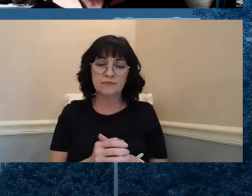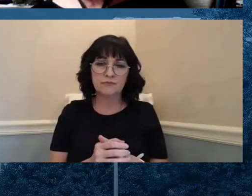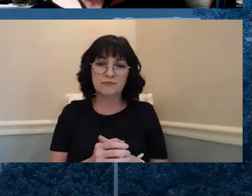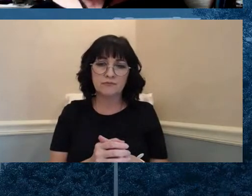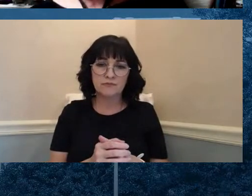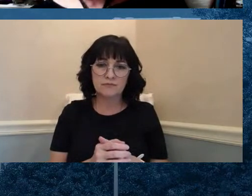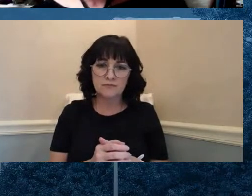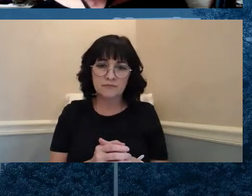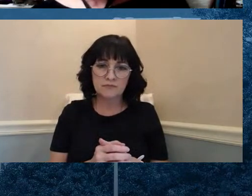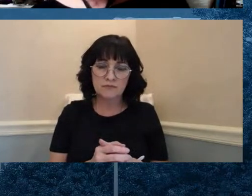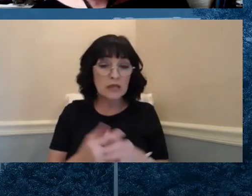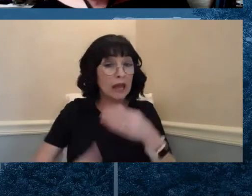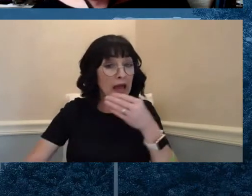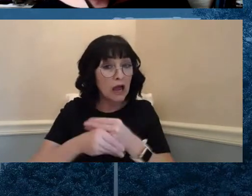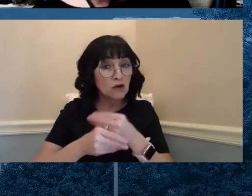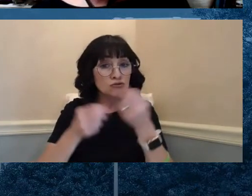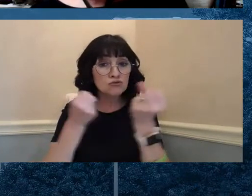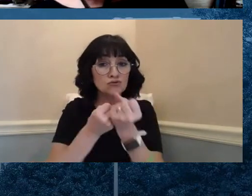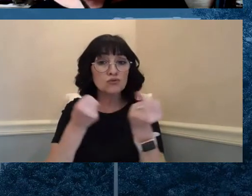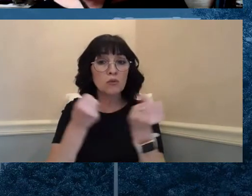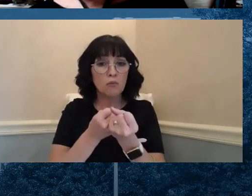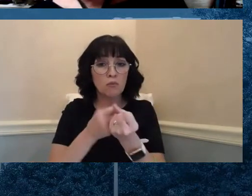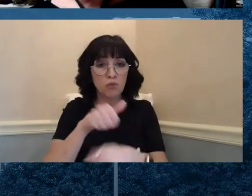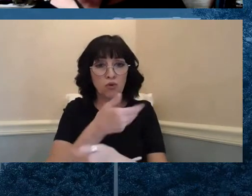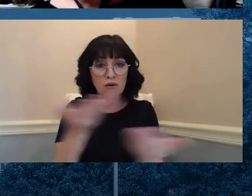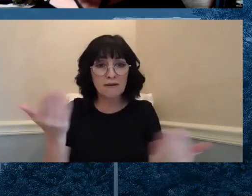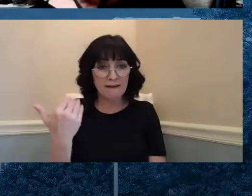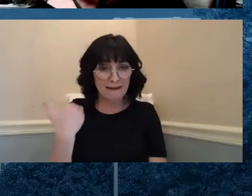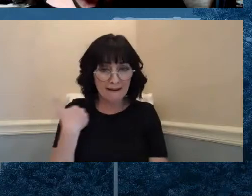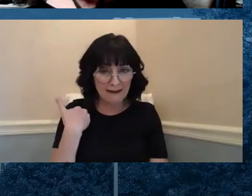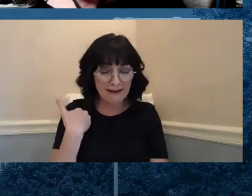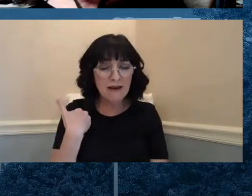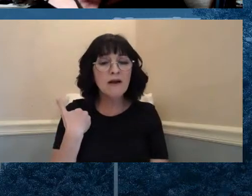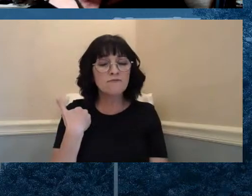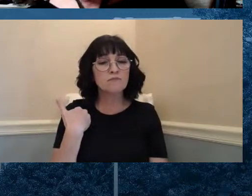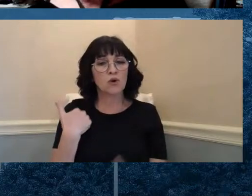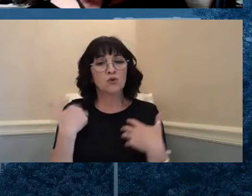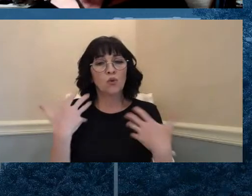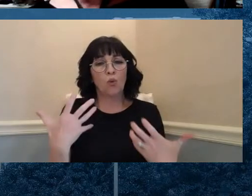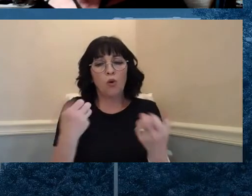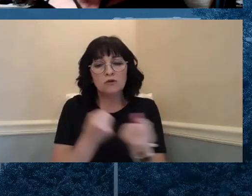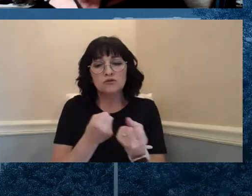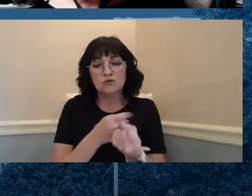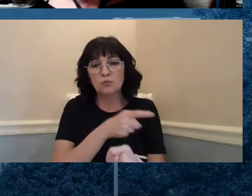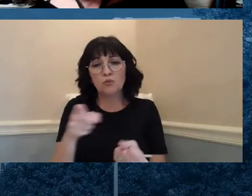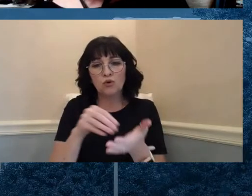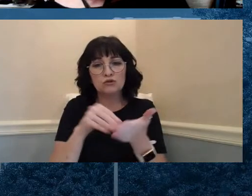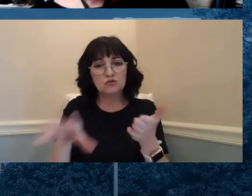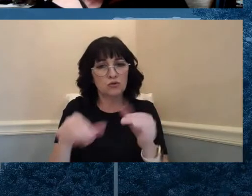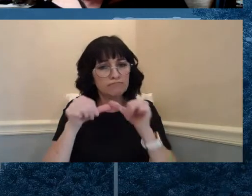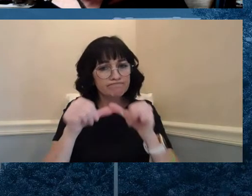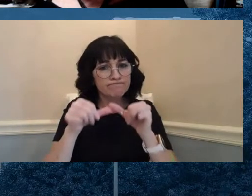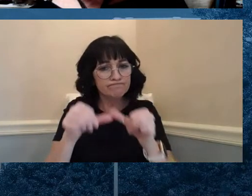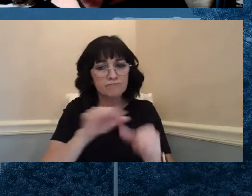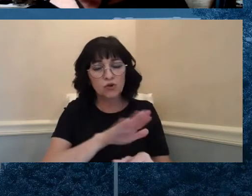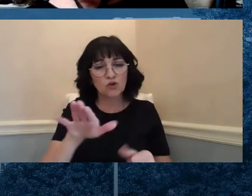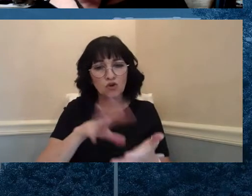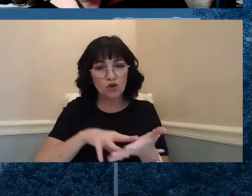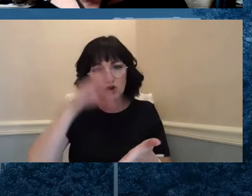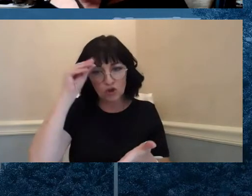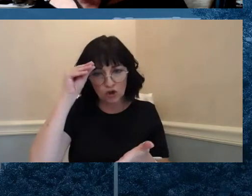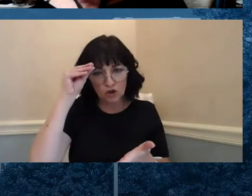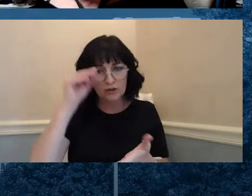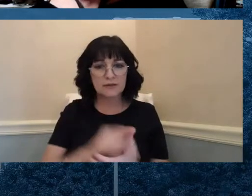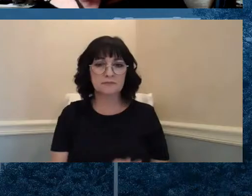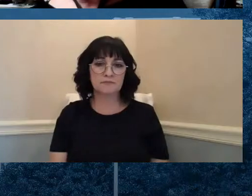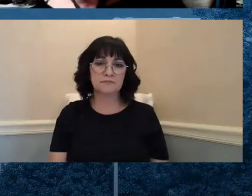extra support will be there, but we want them to be moving forward with their learning. So schools will be implementing a balanced assessment system, and they